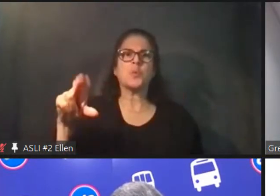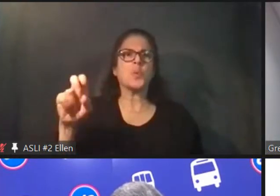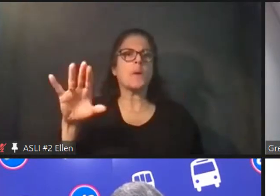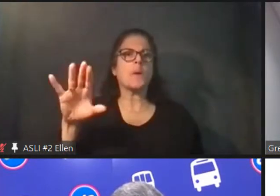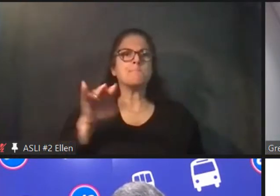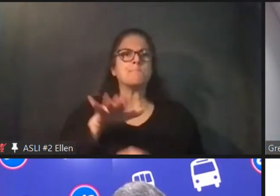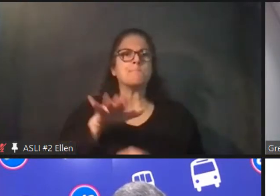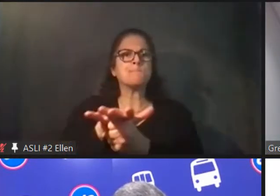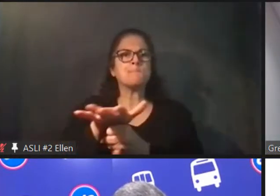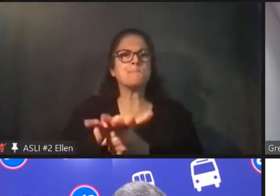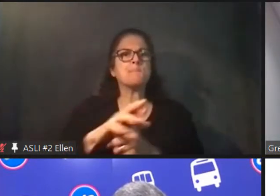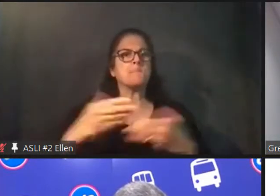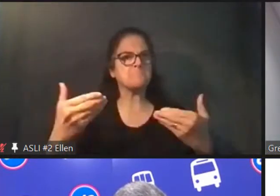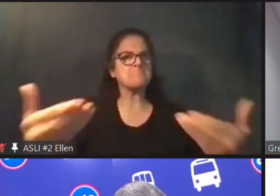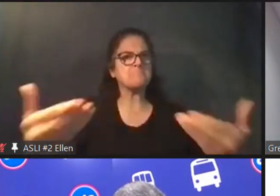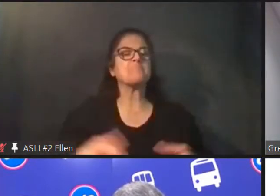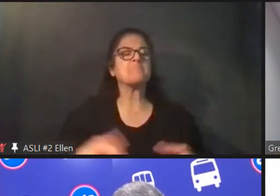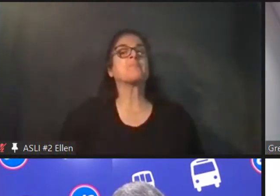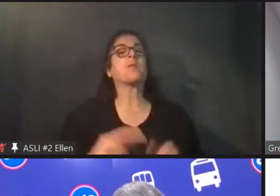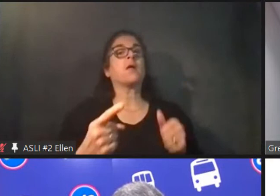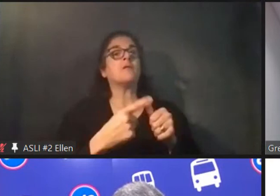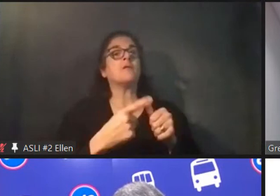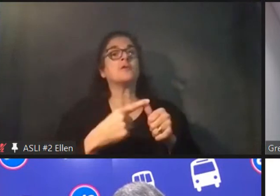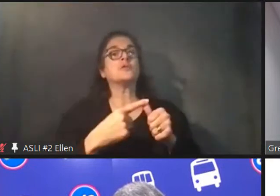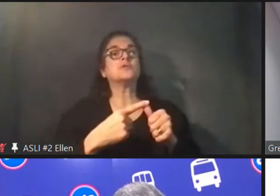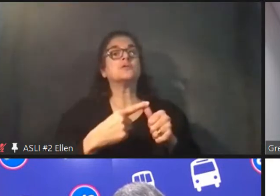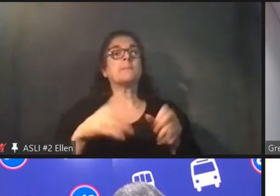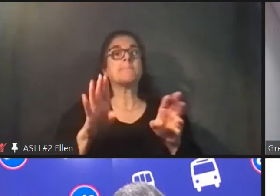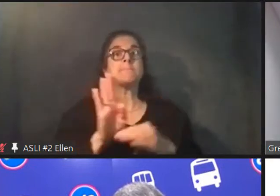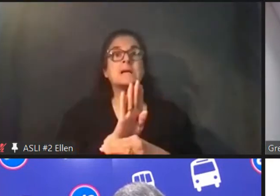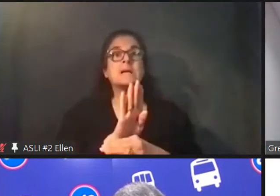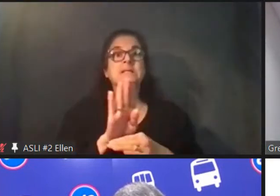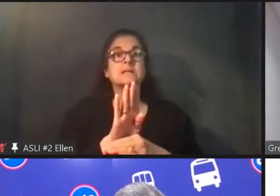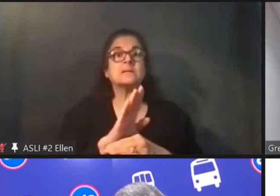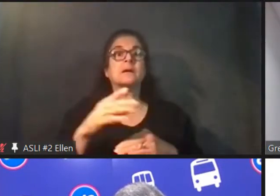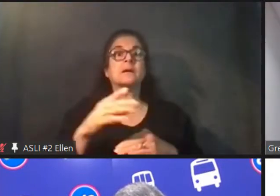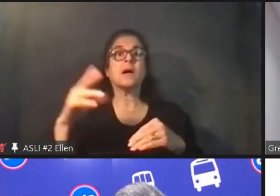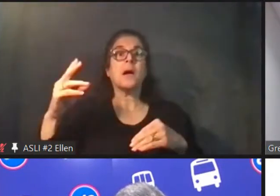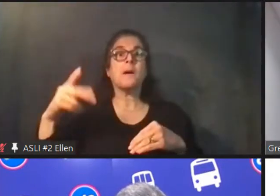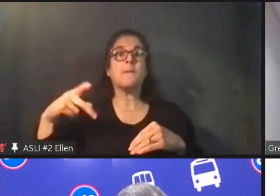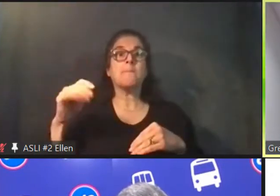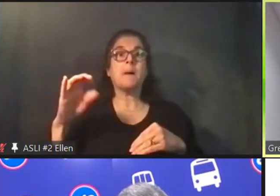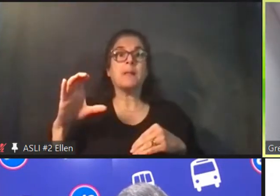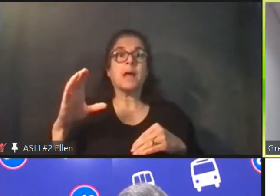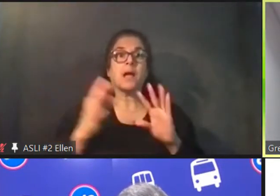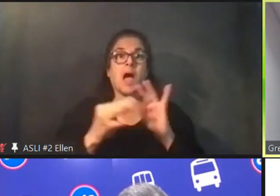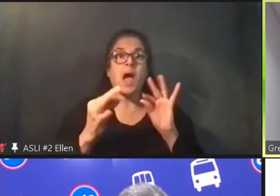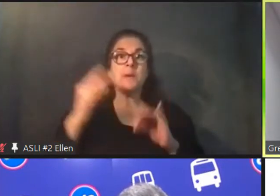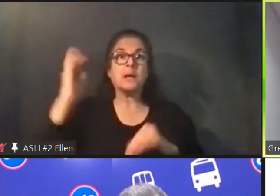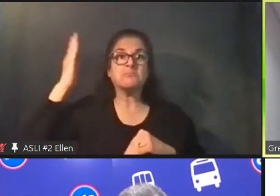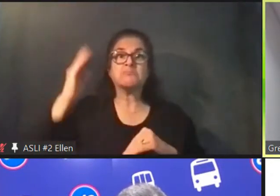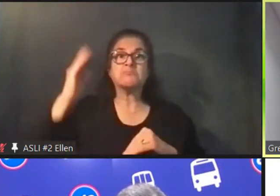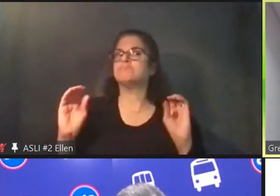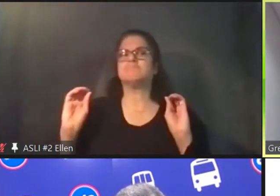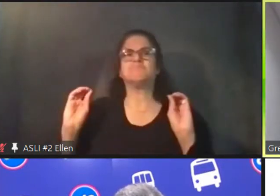Our first order of business is public comment. Greg, is there any public comment? No, sir, there's none today.